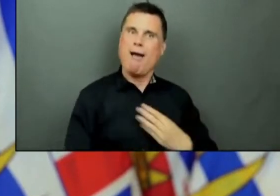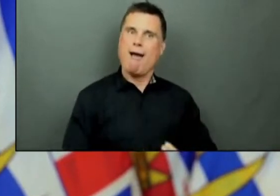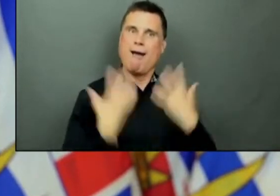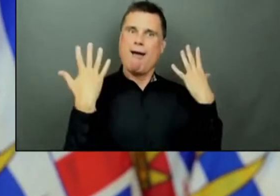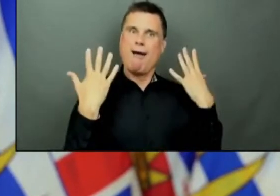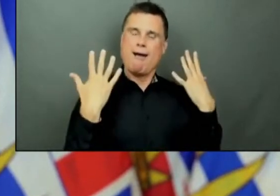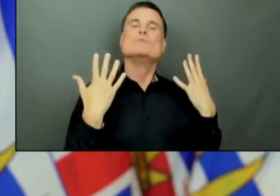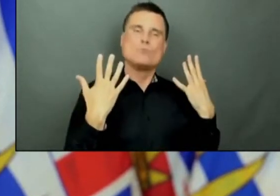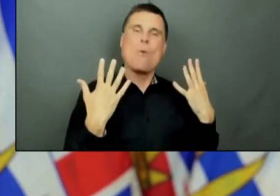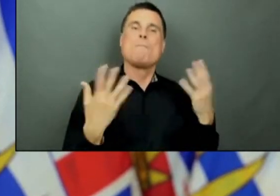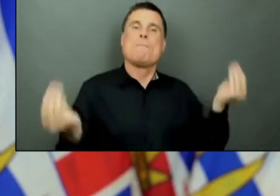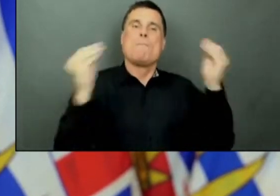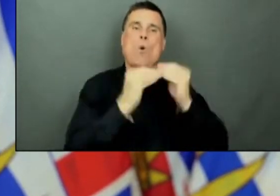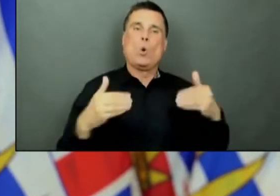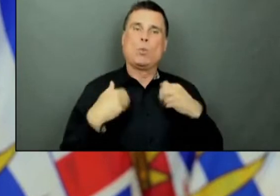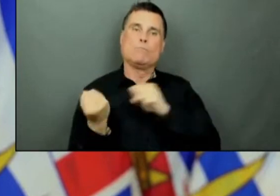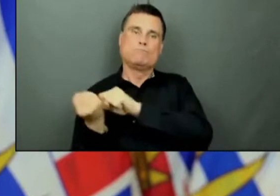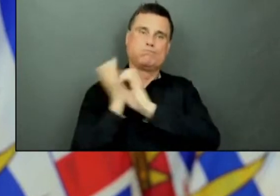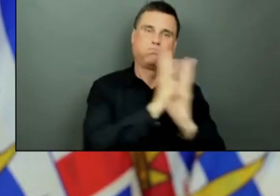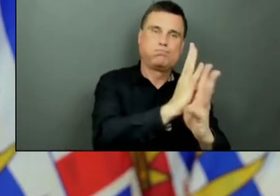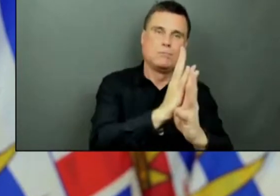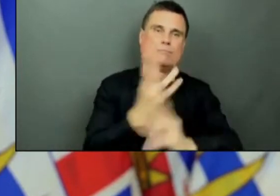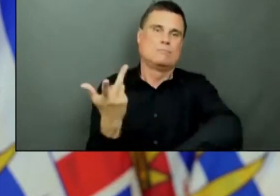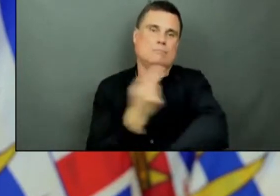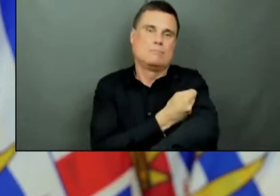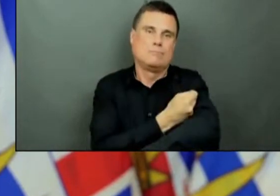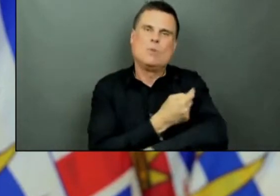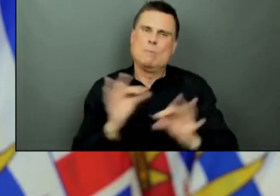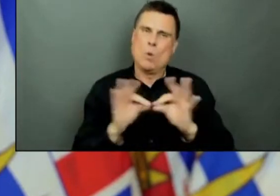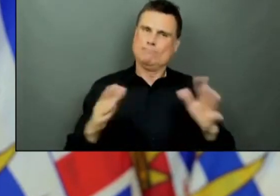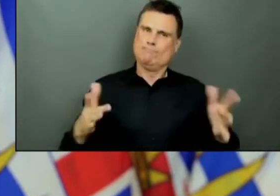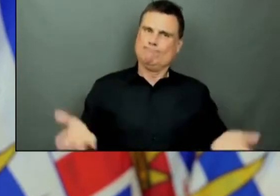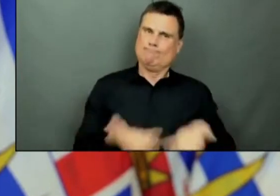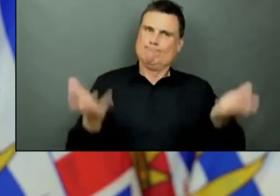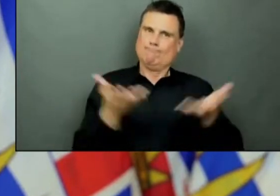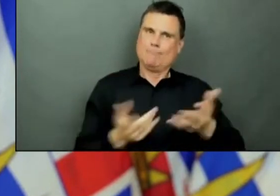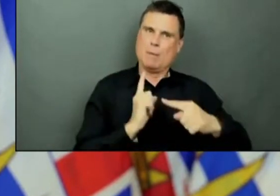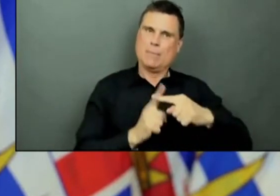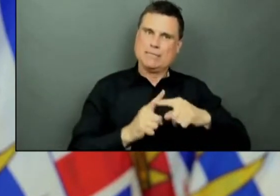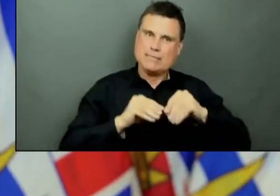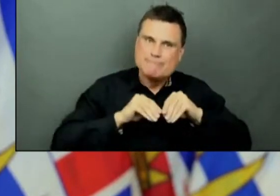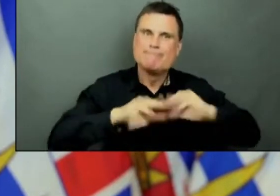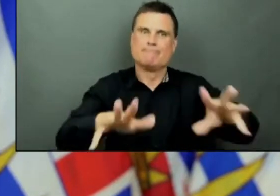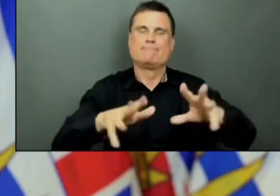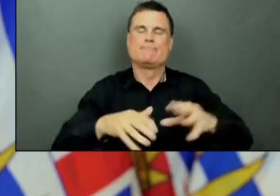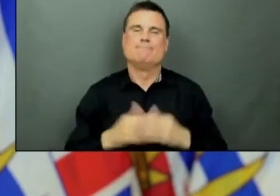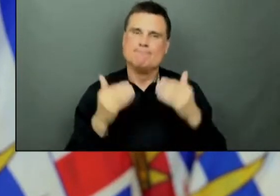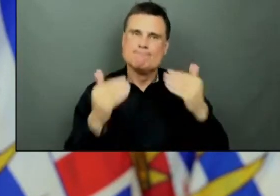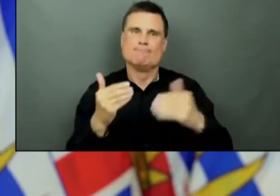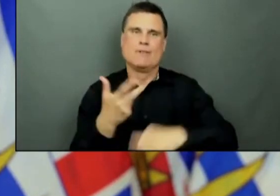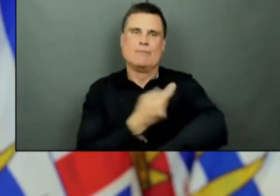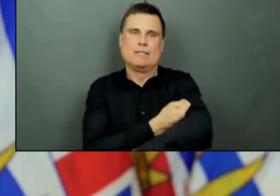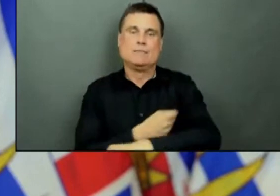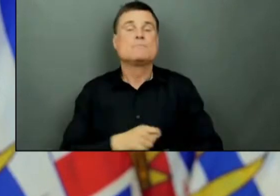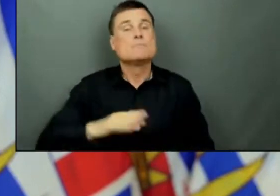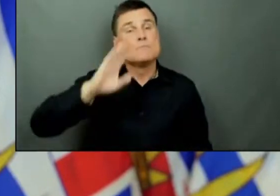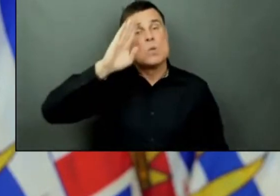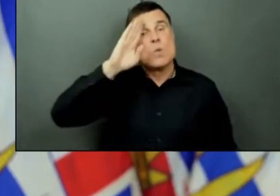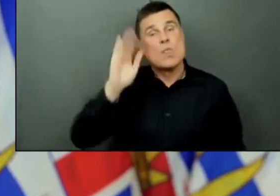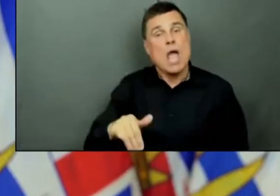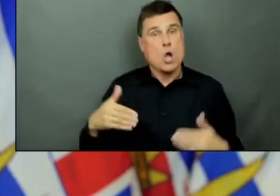looking forward to seeing their pictures soon. We know that many young people have been negatively impacted